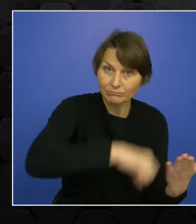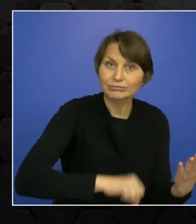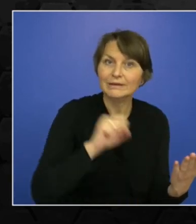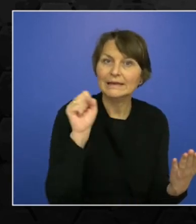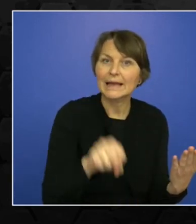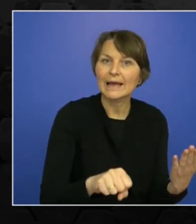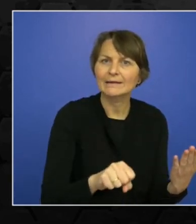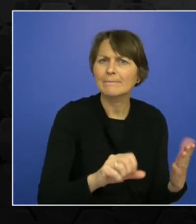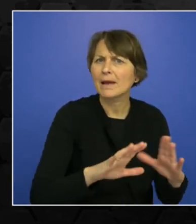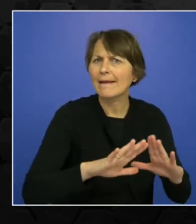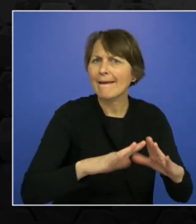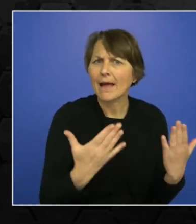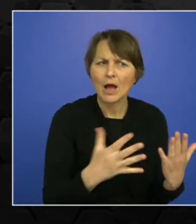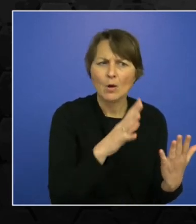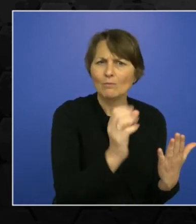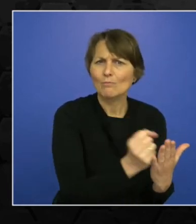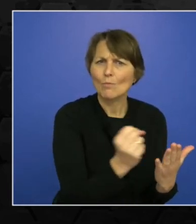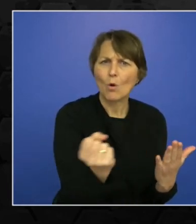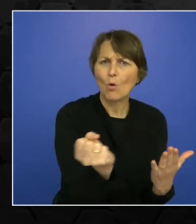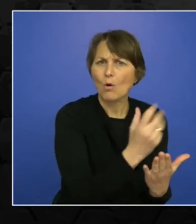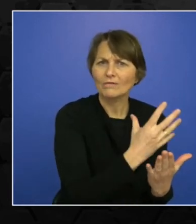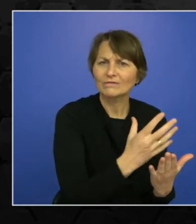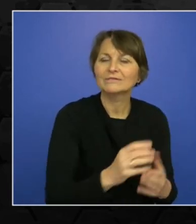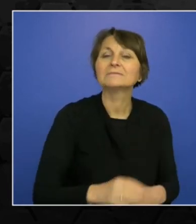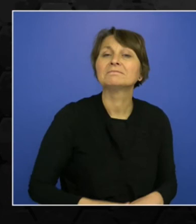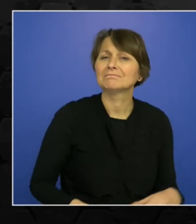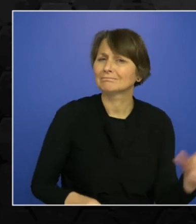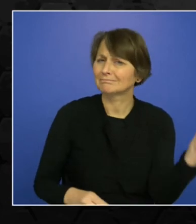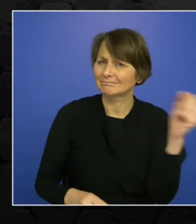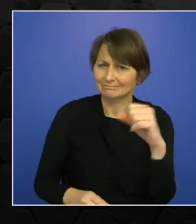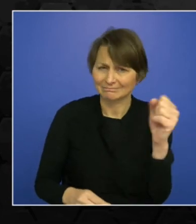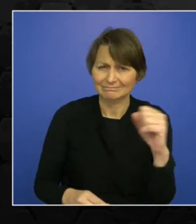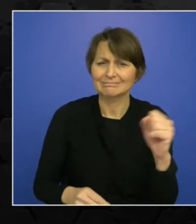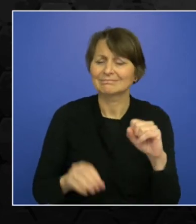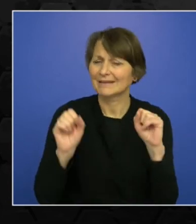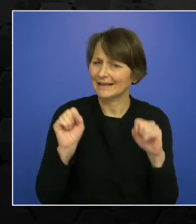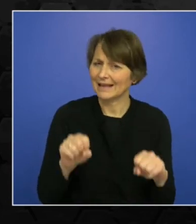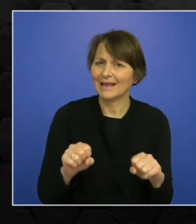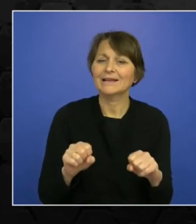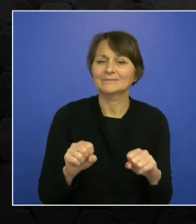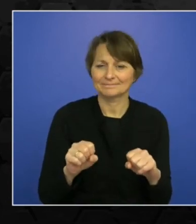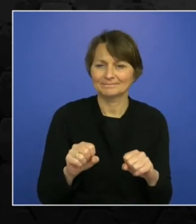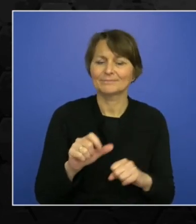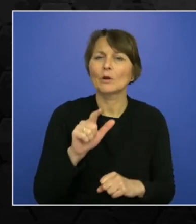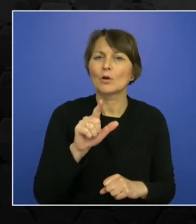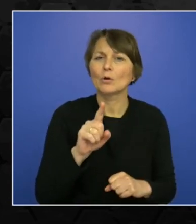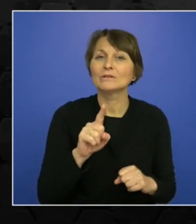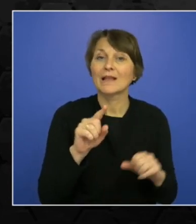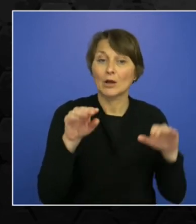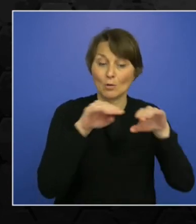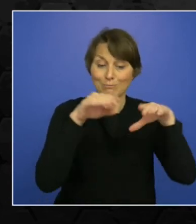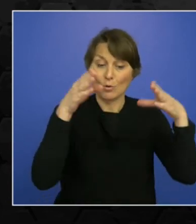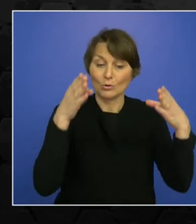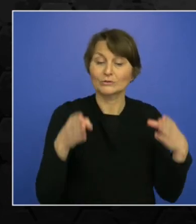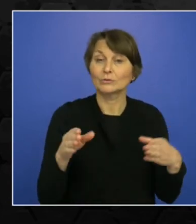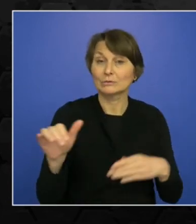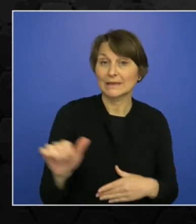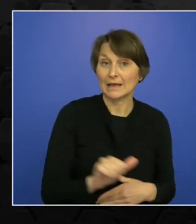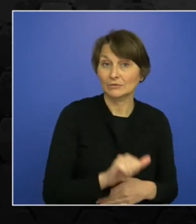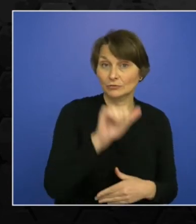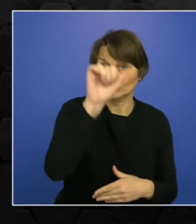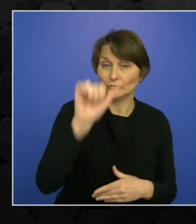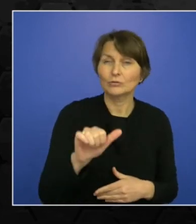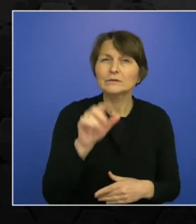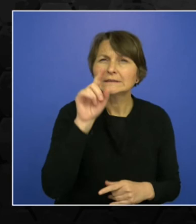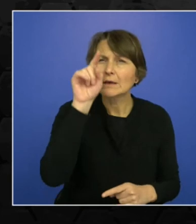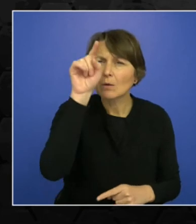Yes, you can definitely go to Portal Azure and just go to the service that you want to delete, and then just